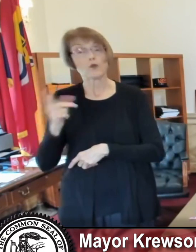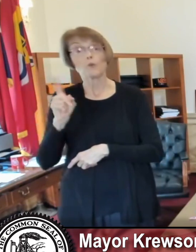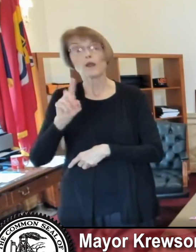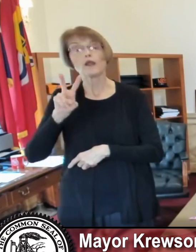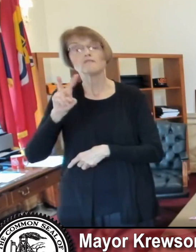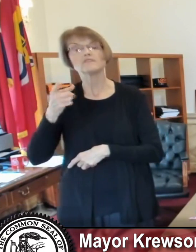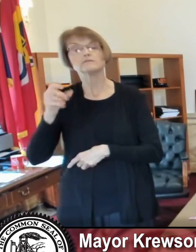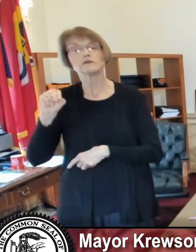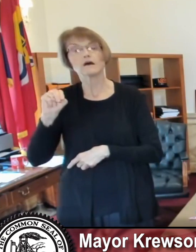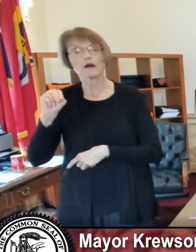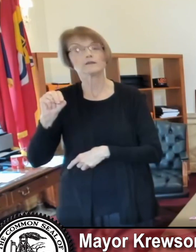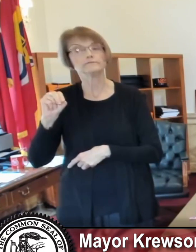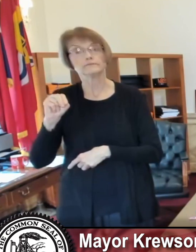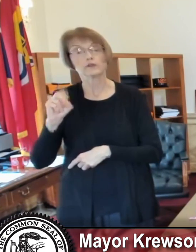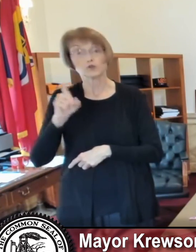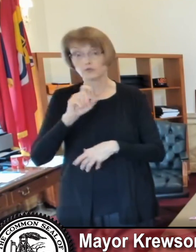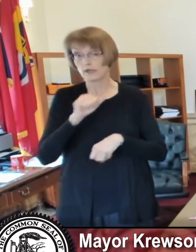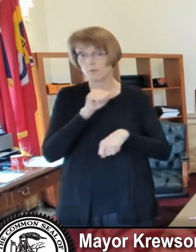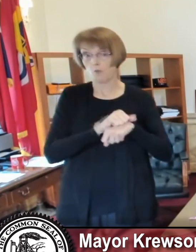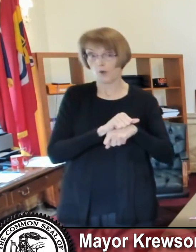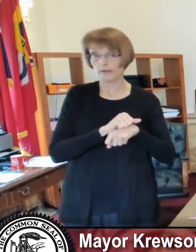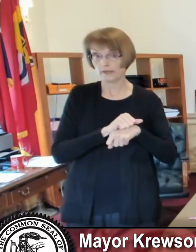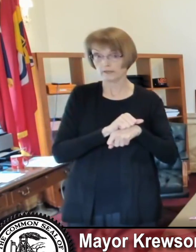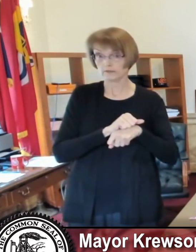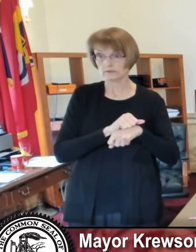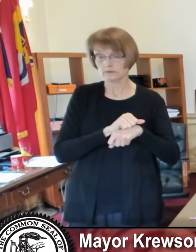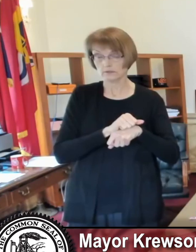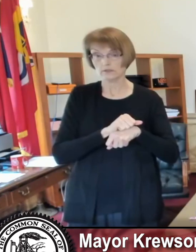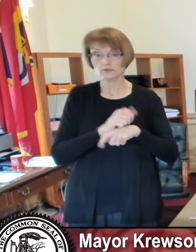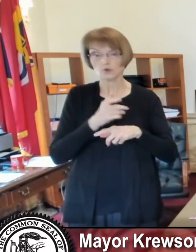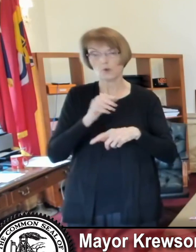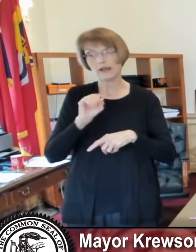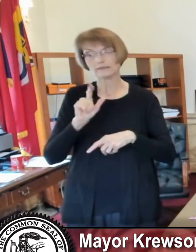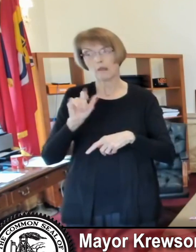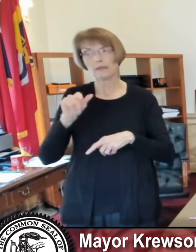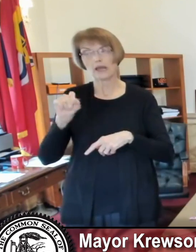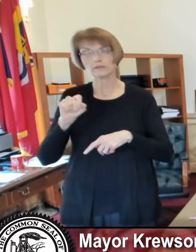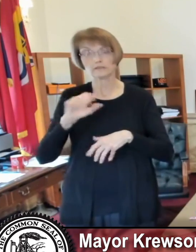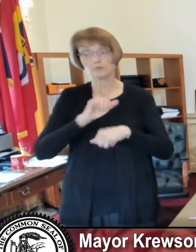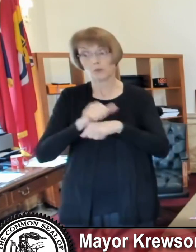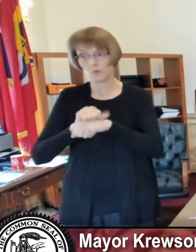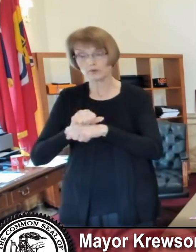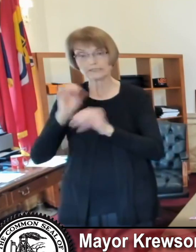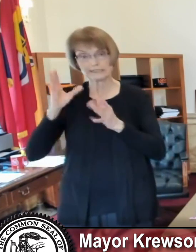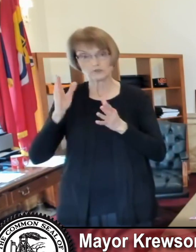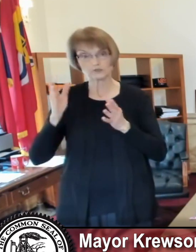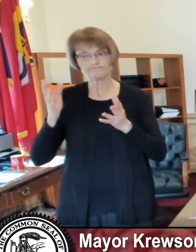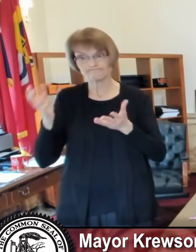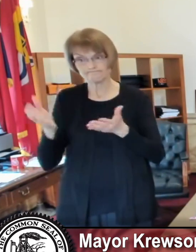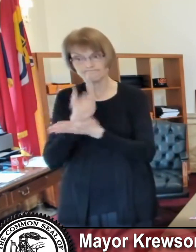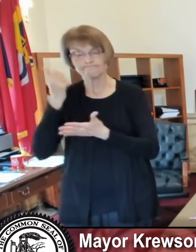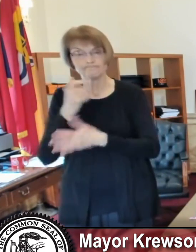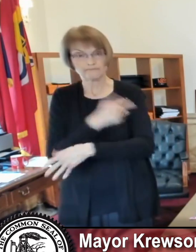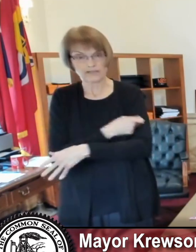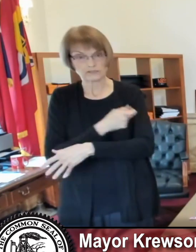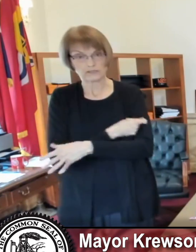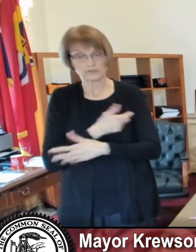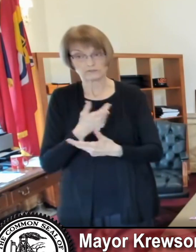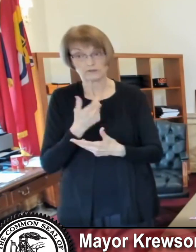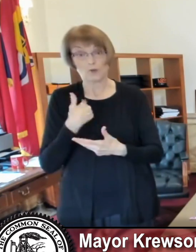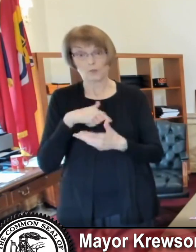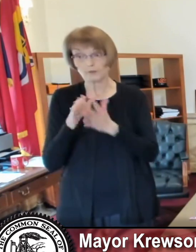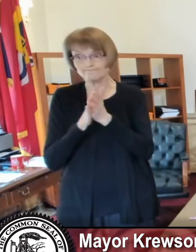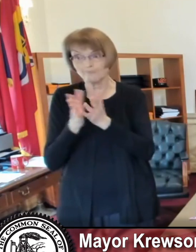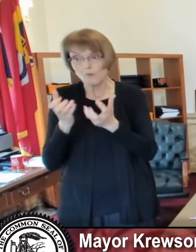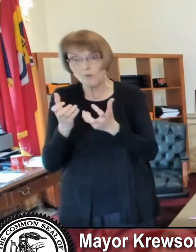teachers do have to have an appointment. St. Louis Public Schools is managing that. So we all want teachers to be vaccinated,